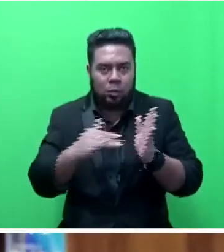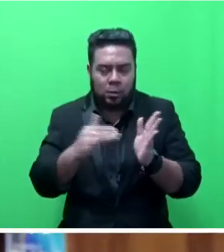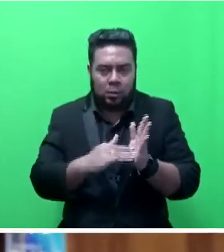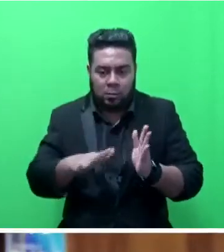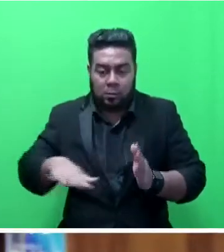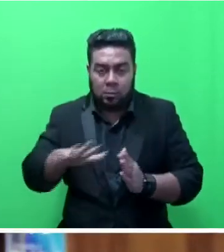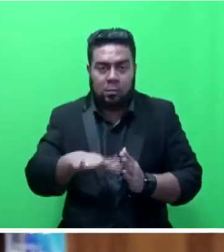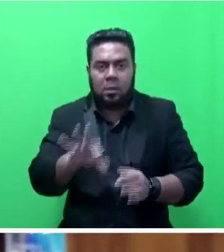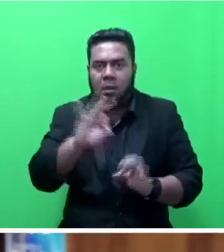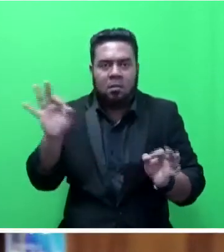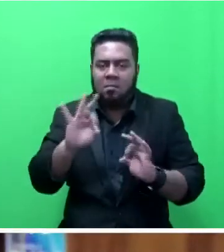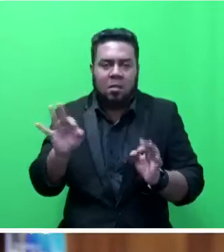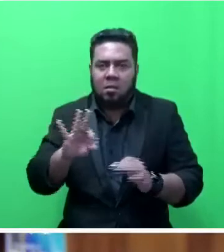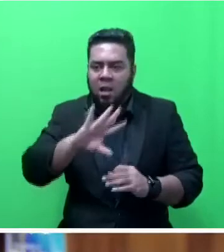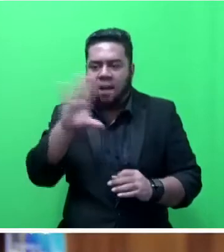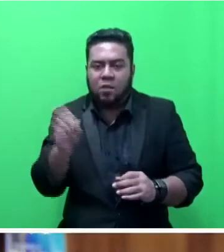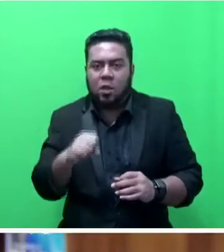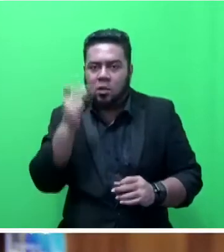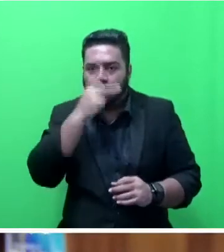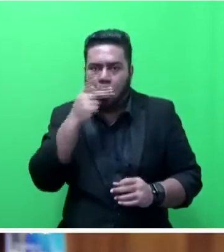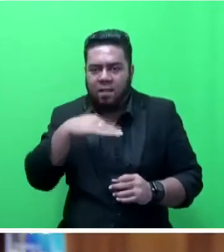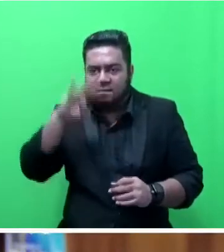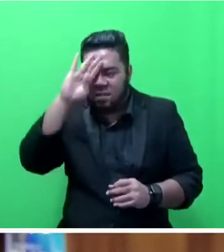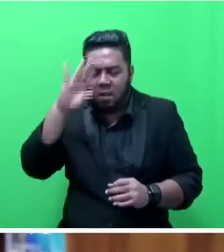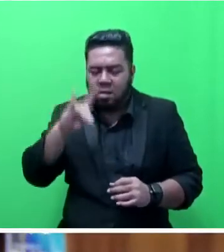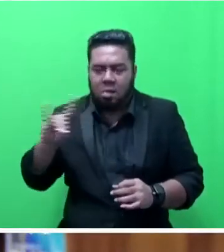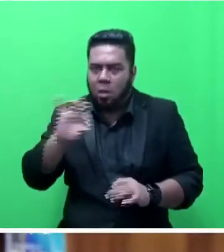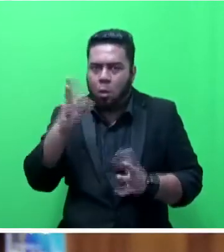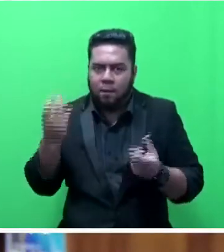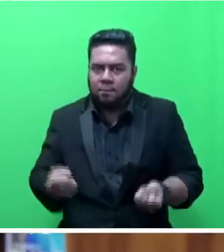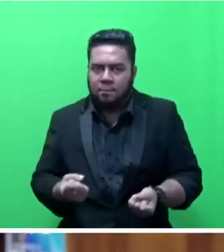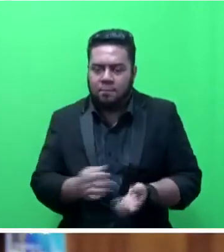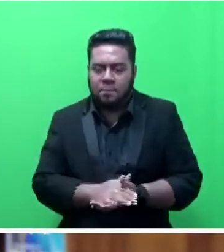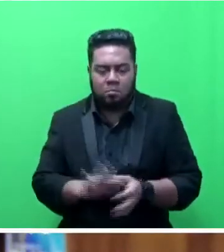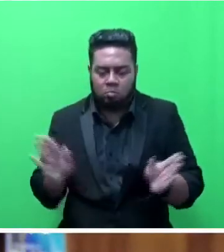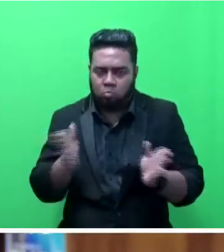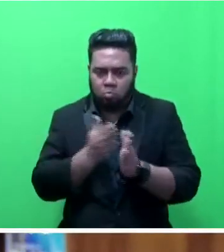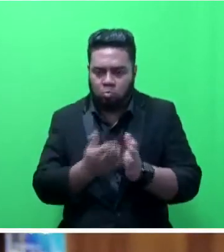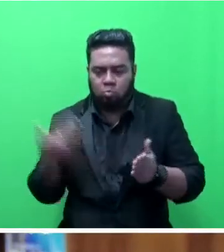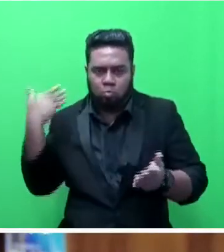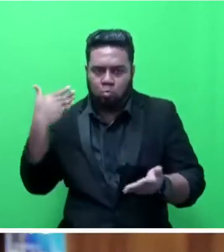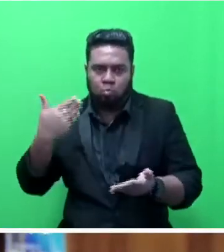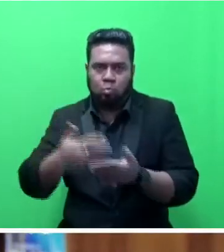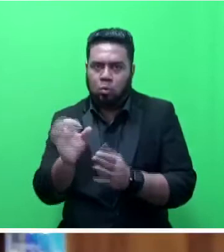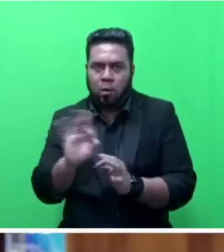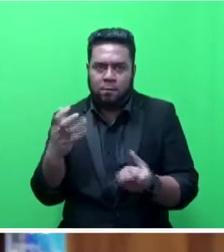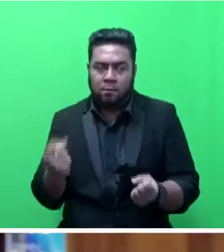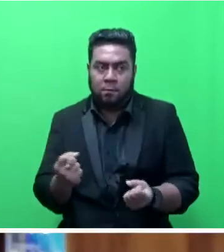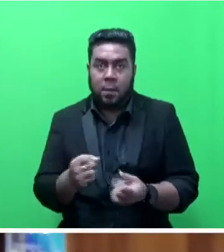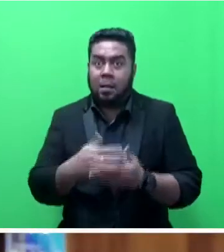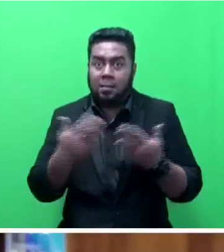have no known cases of African swine fever up till now. Mr. Speaker said,